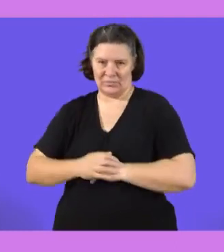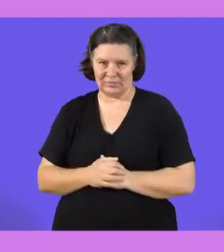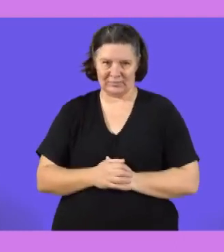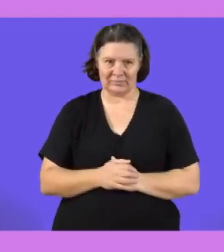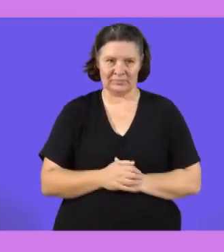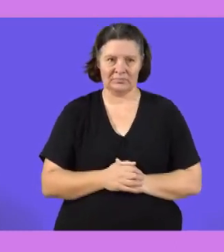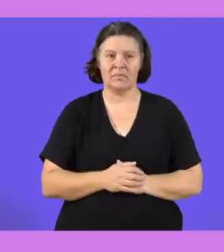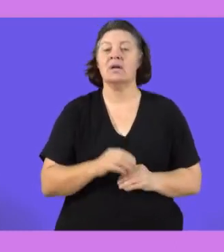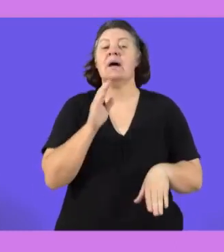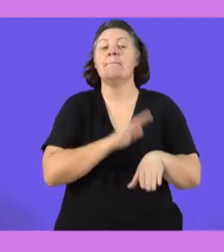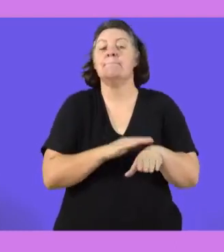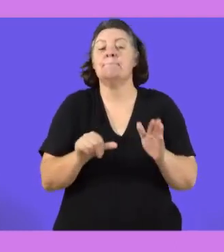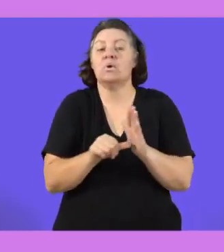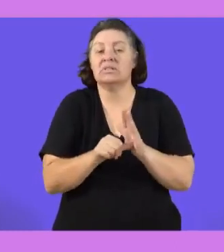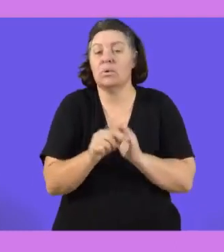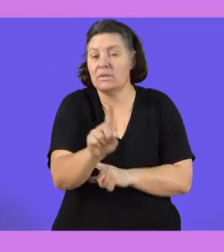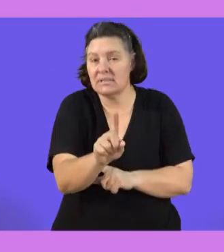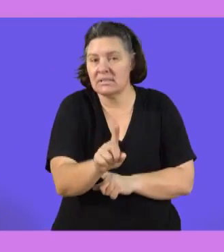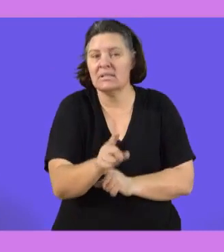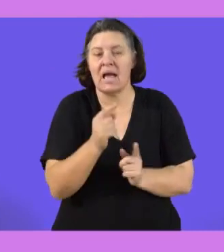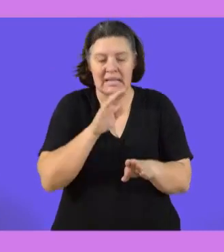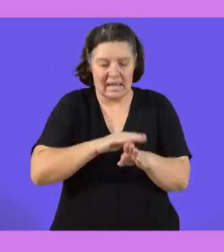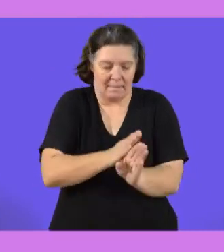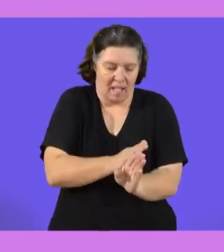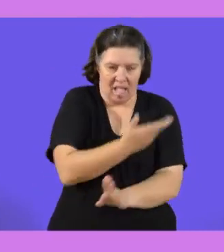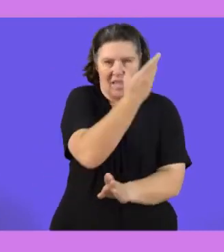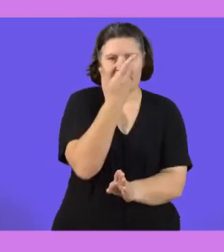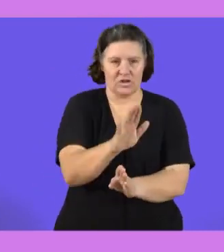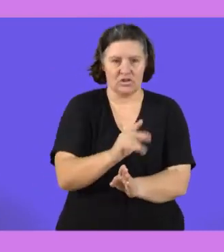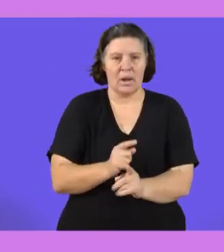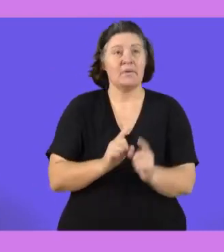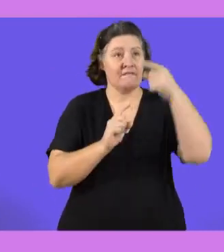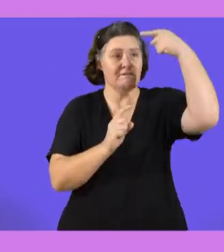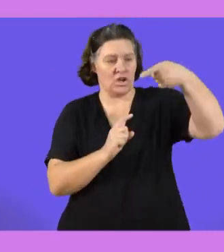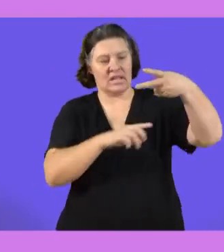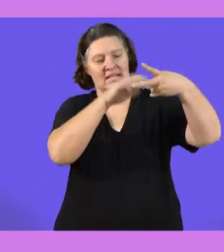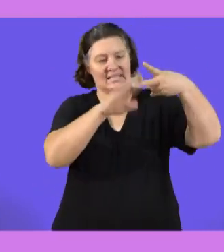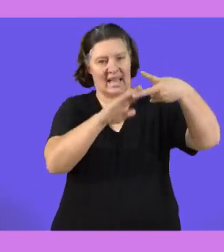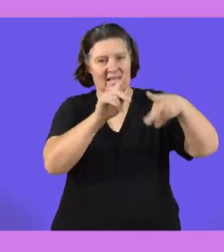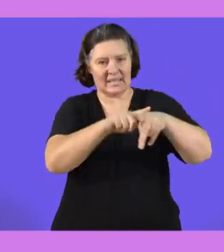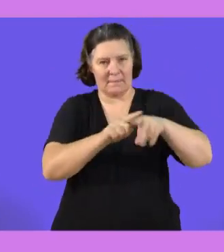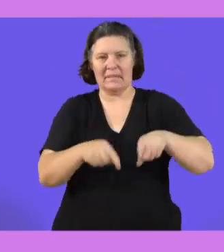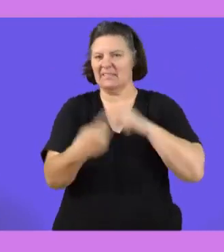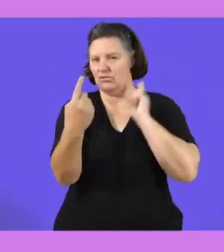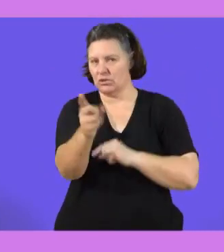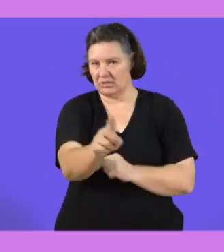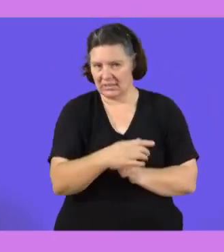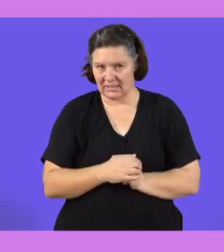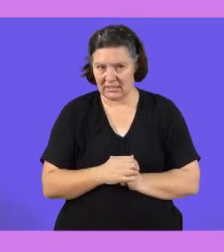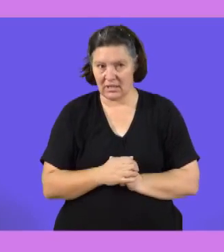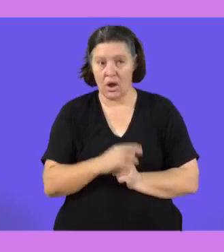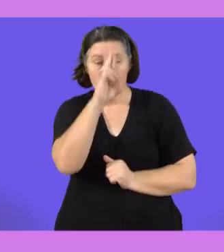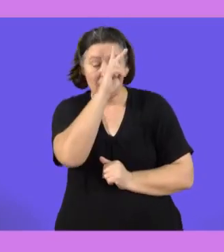afternoon. Also, what else is important? We refer to elapsed time. That's the difference between the first and the second time